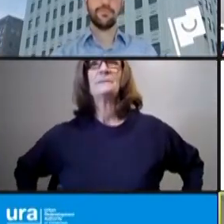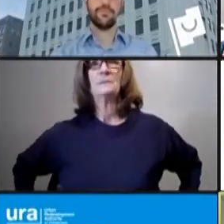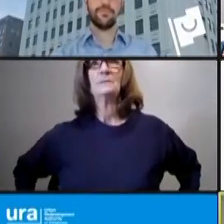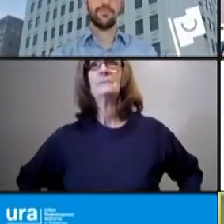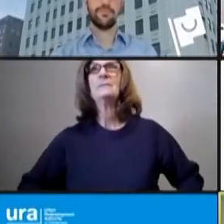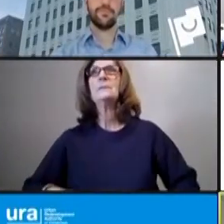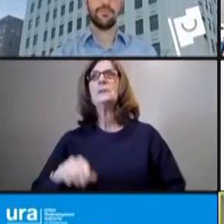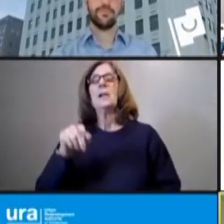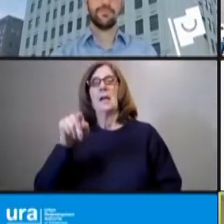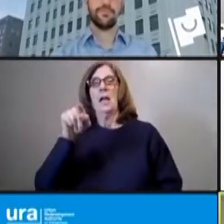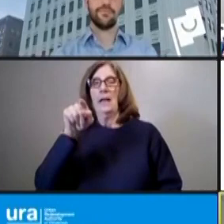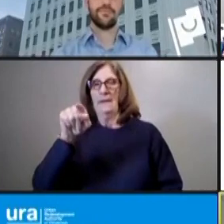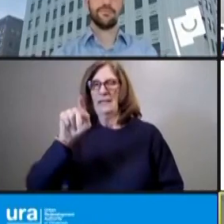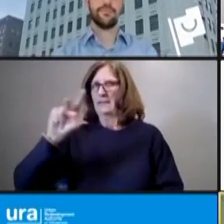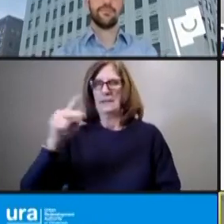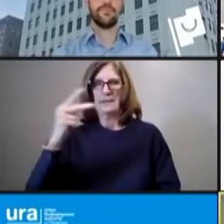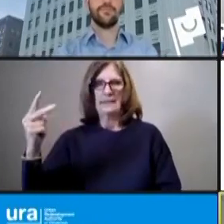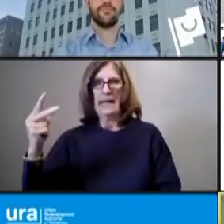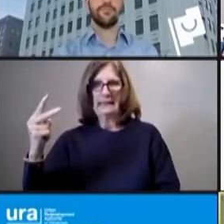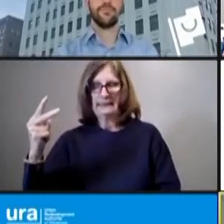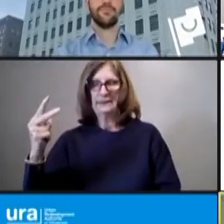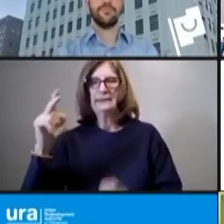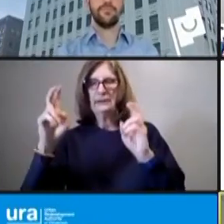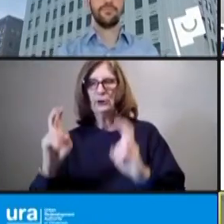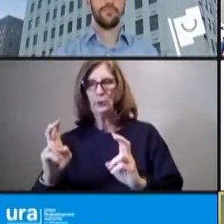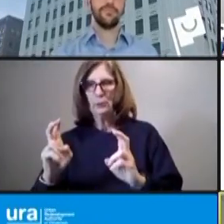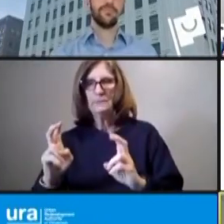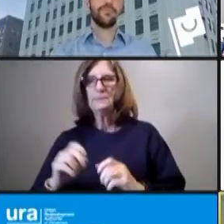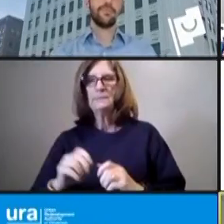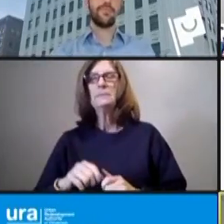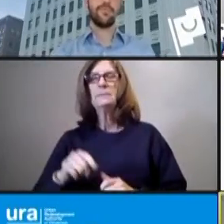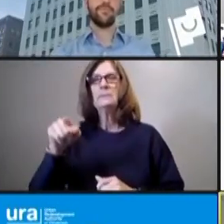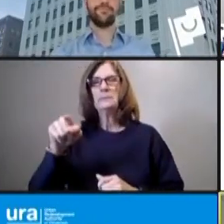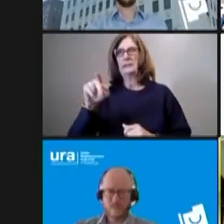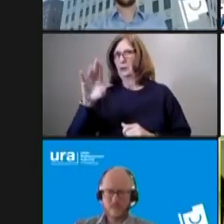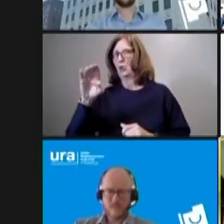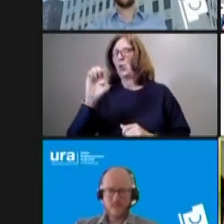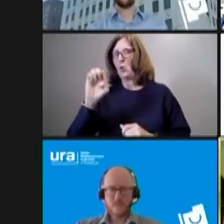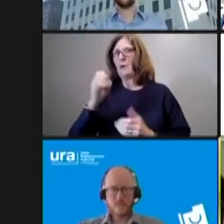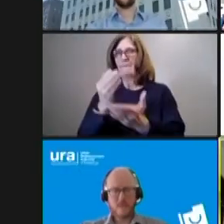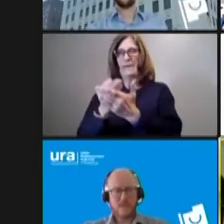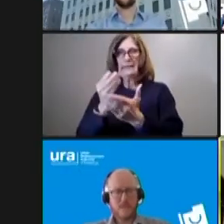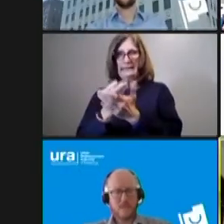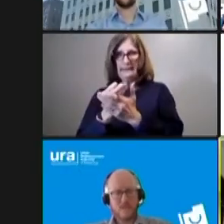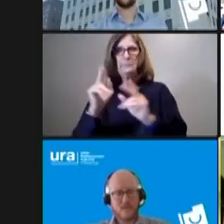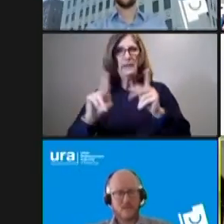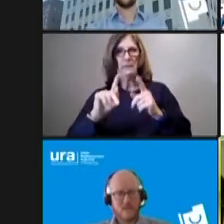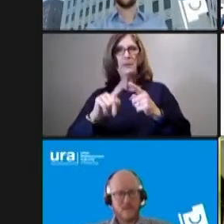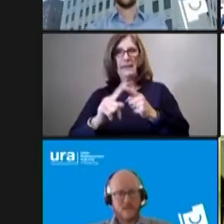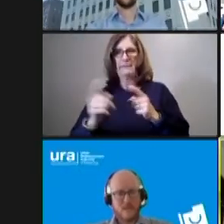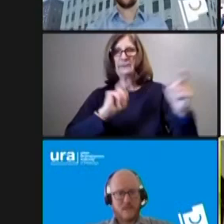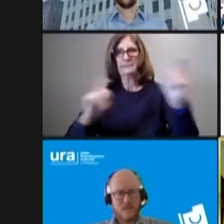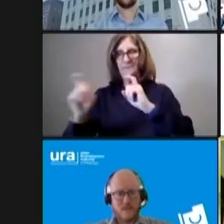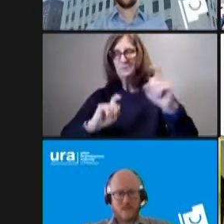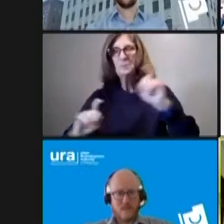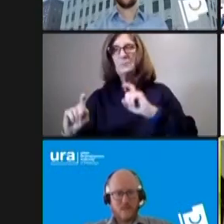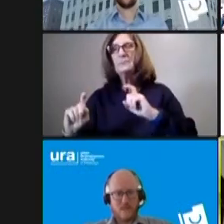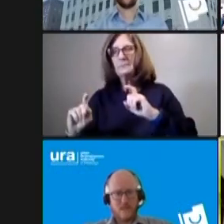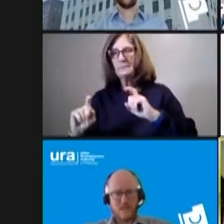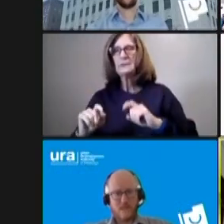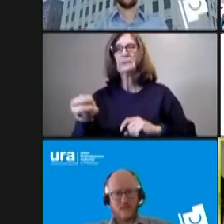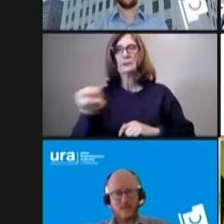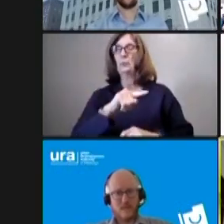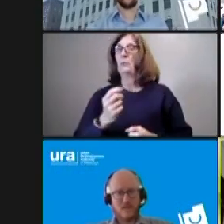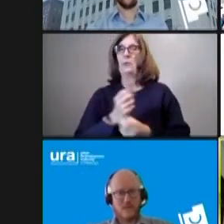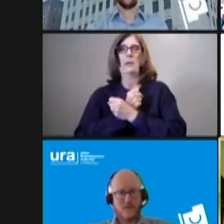So this is the second thing that we're asking of HSP that, again, the other four funding sources have approved. So we are already beginning to do this, but we would love to be